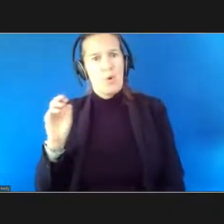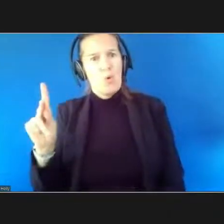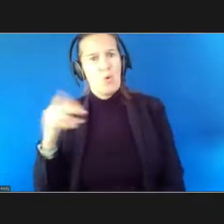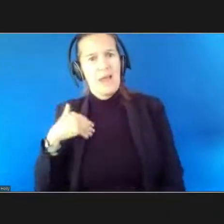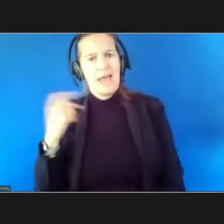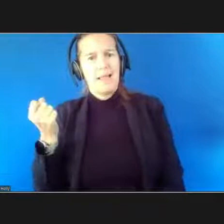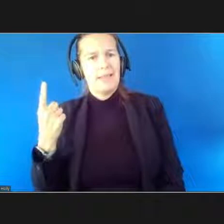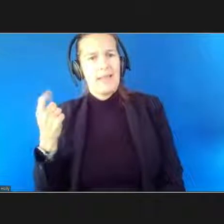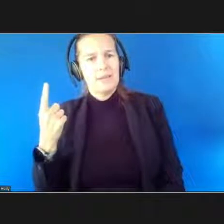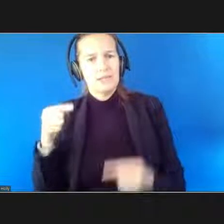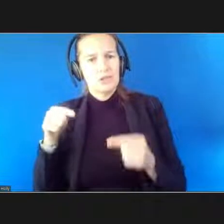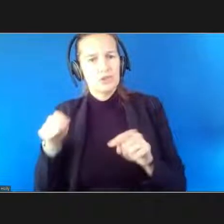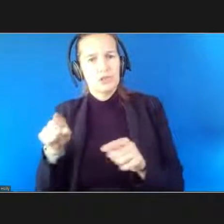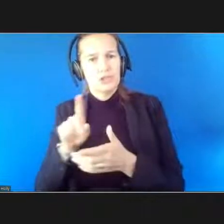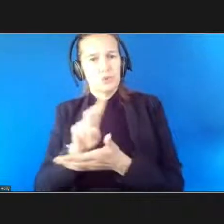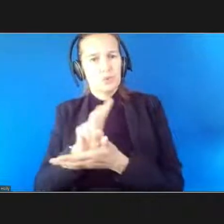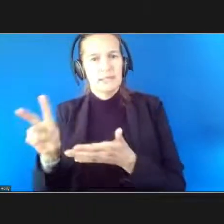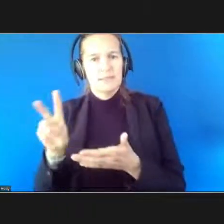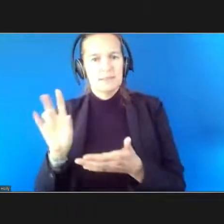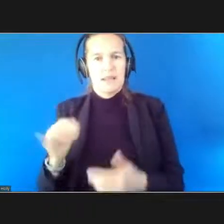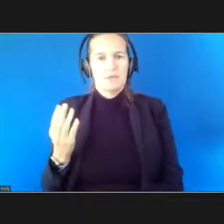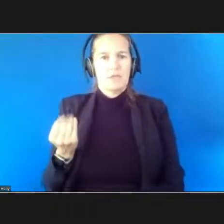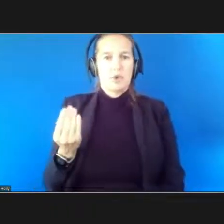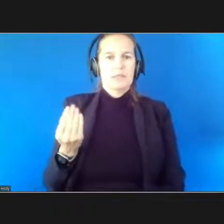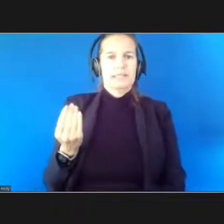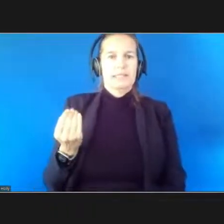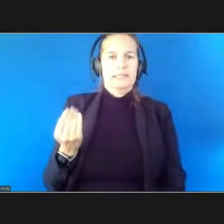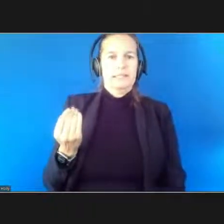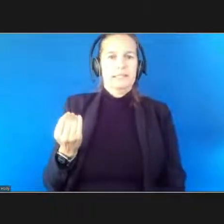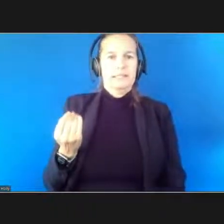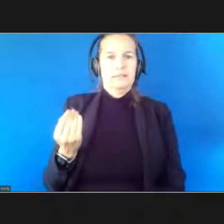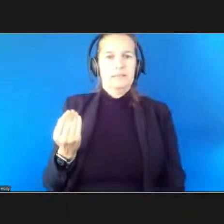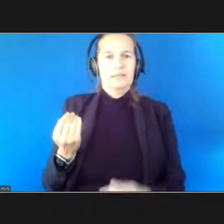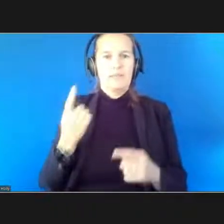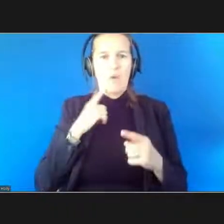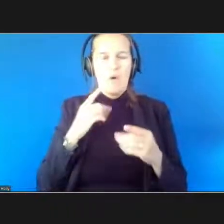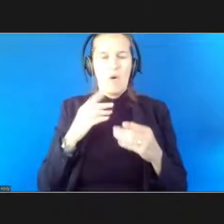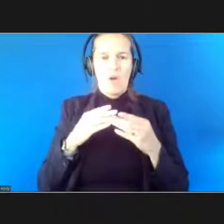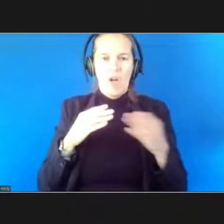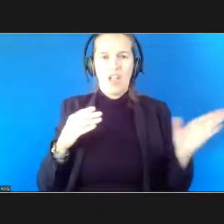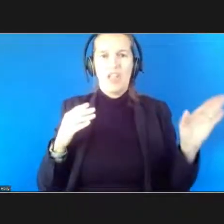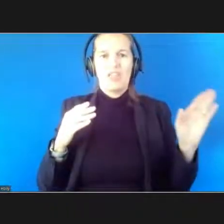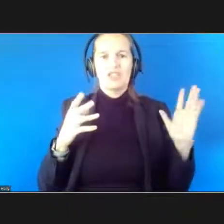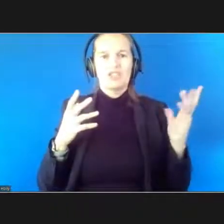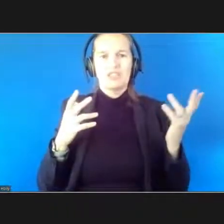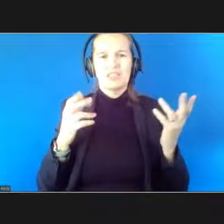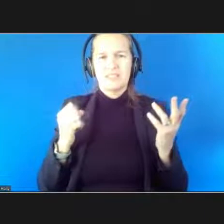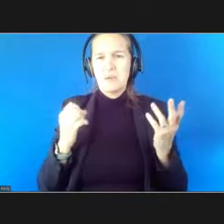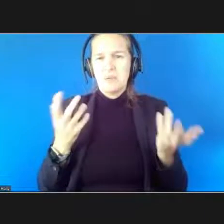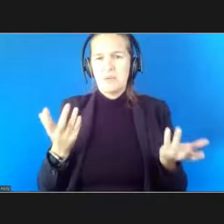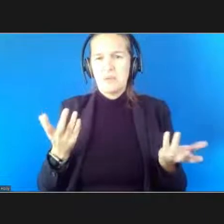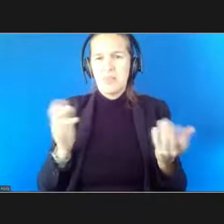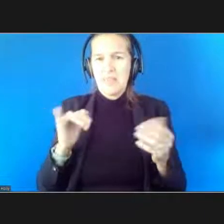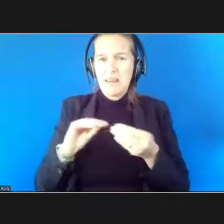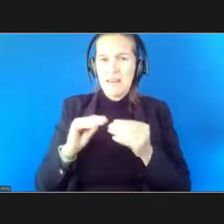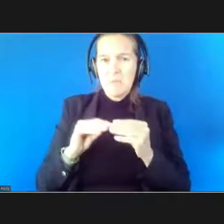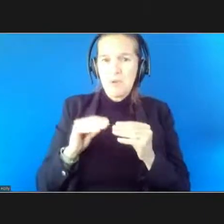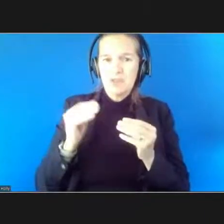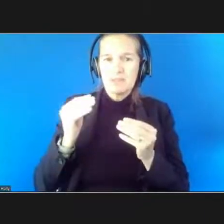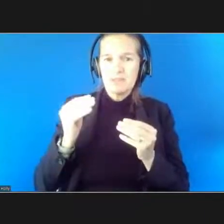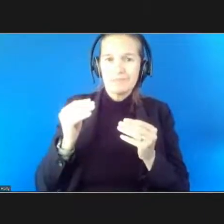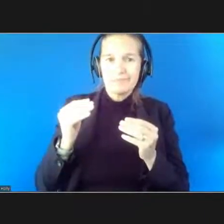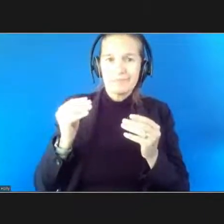2 weeks, so that would leave 14 for all others. Has that number been updated, and what